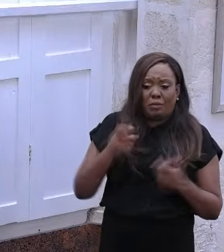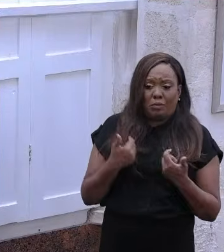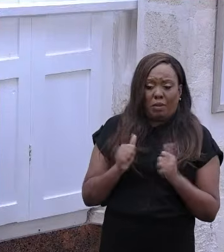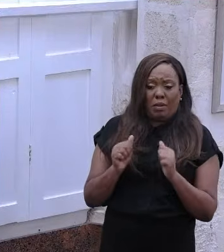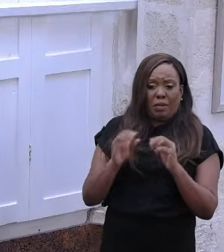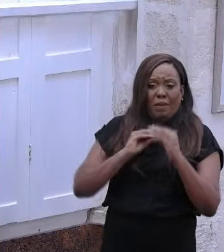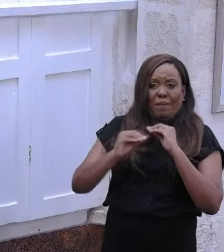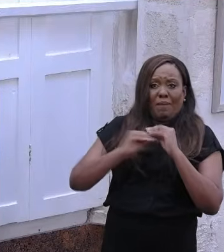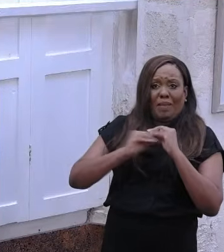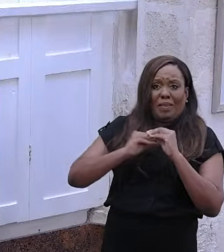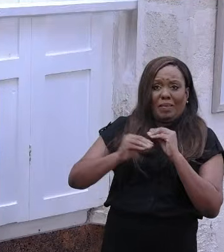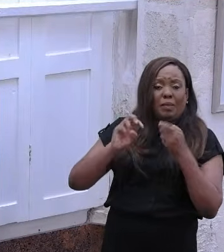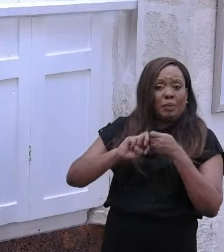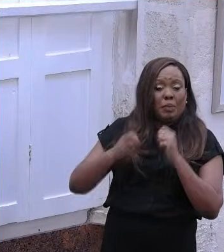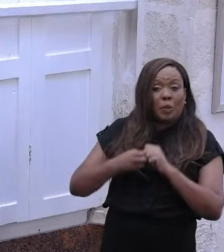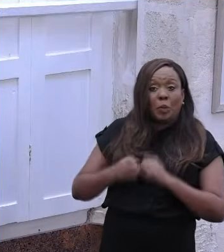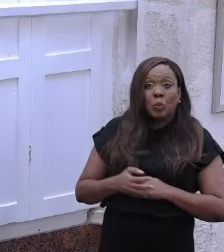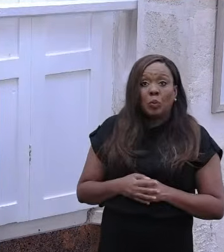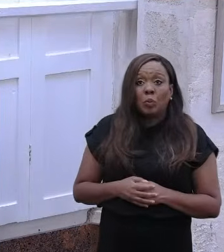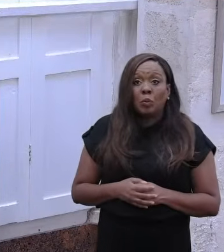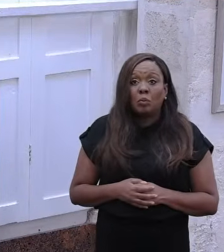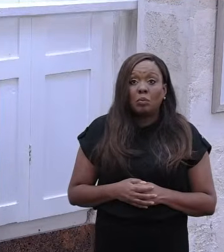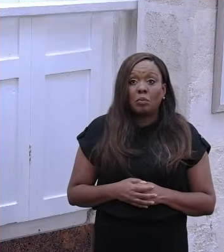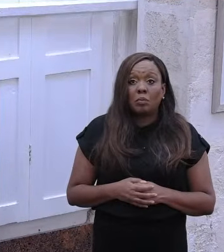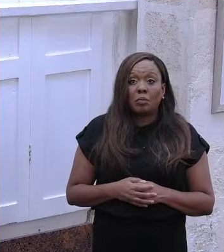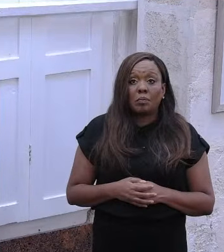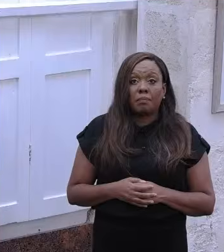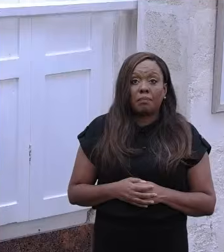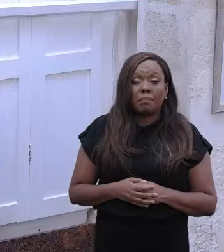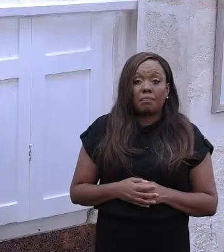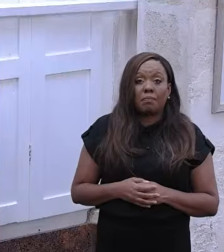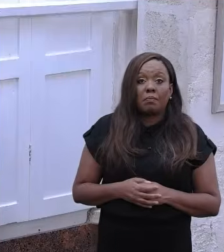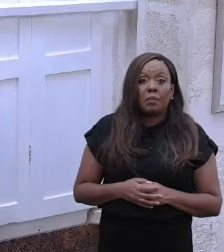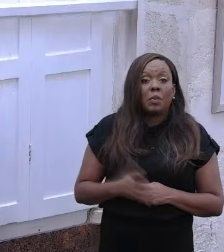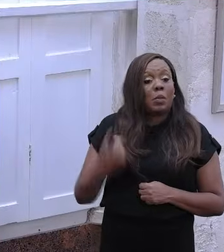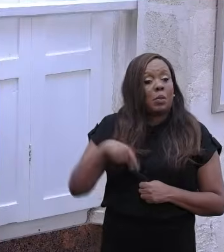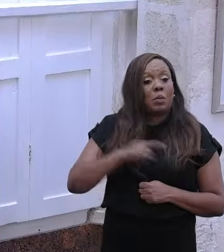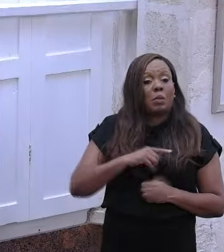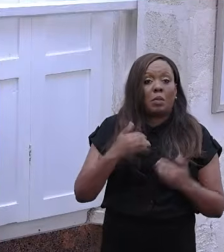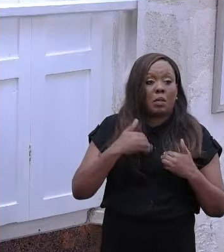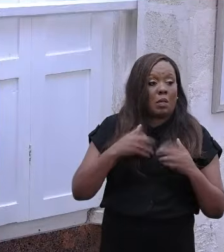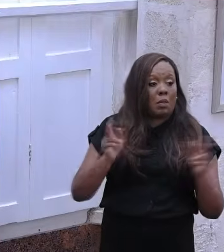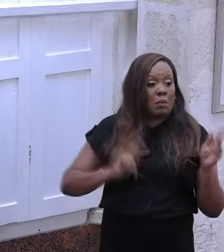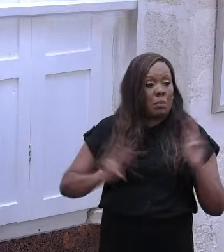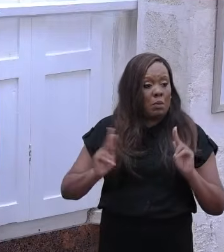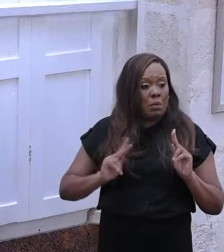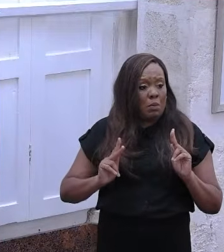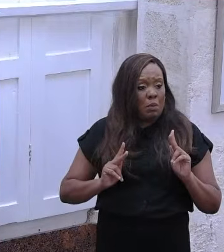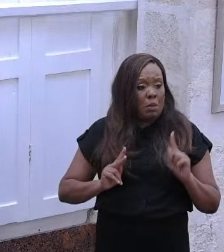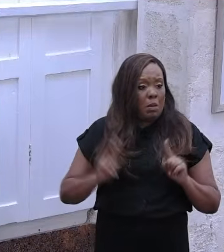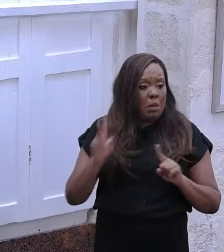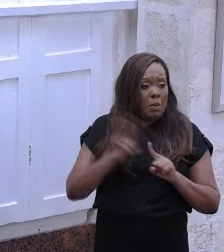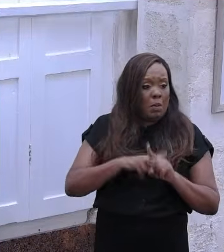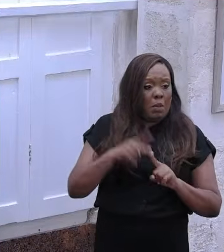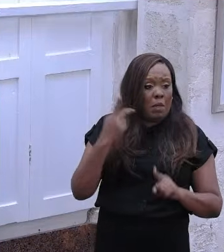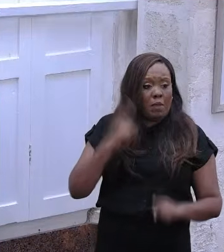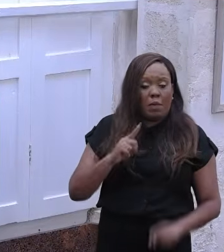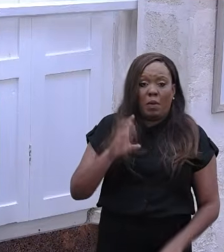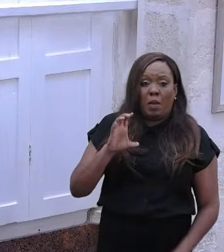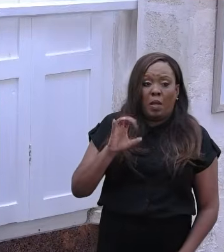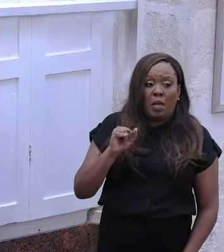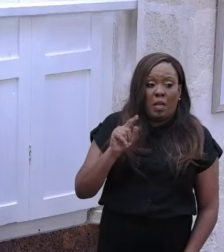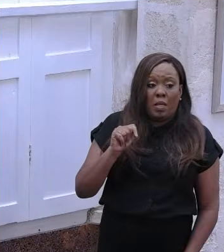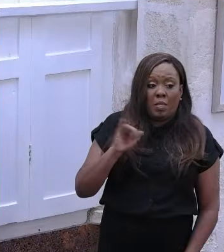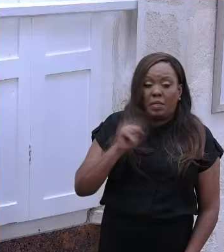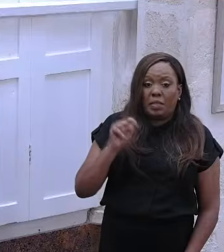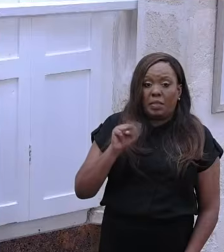We have situations where there are people who would have applied for citizenship. And I mean, many of the lawyers can tell you, many others